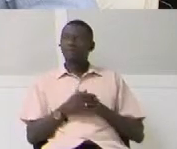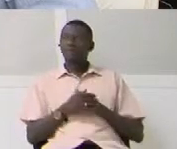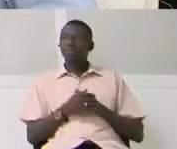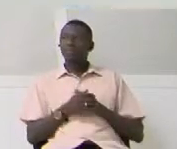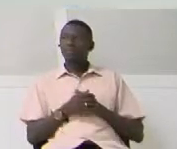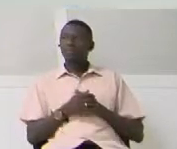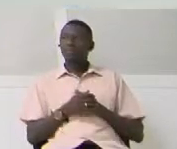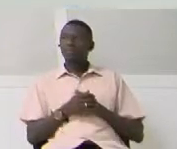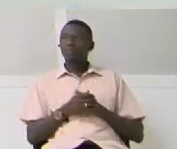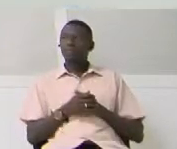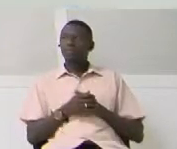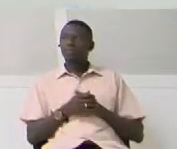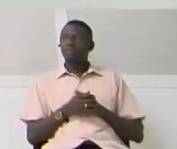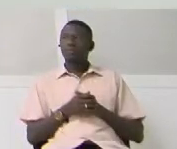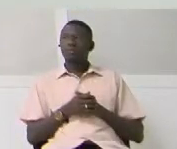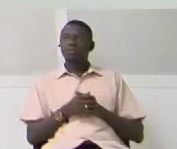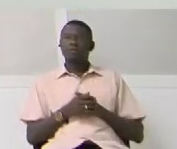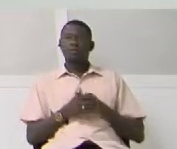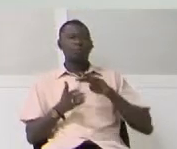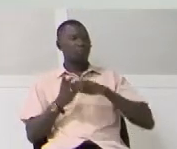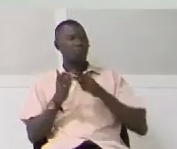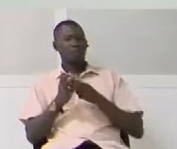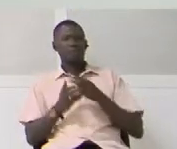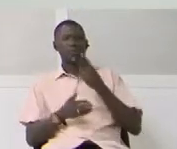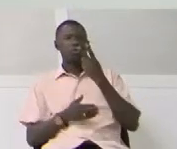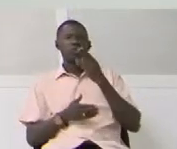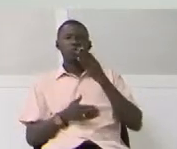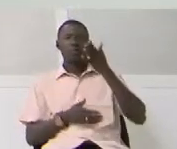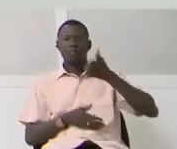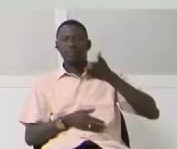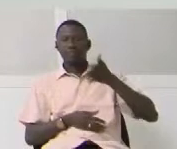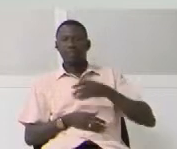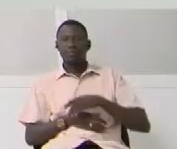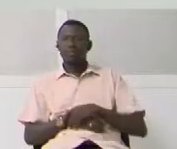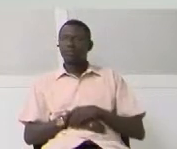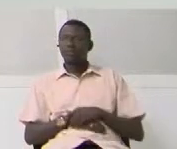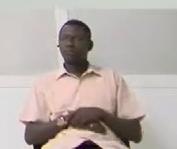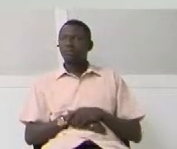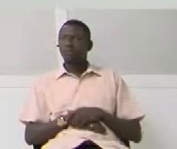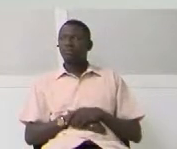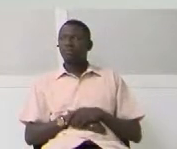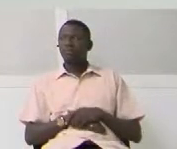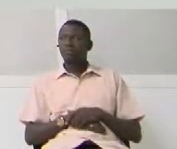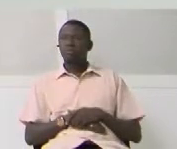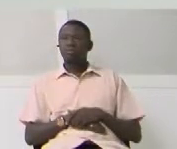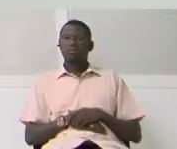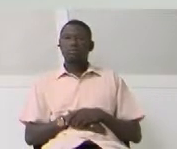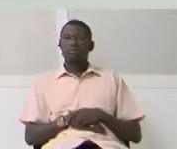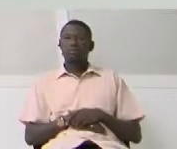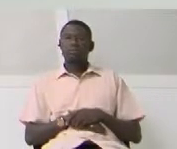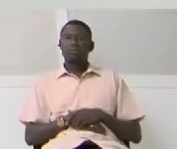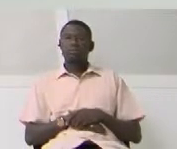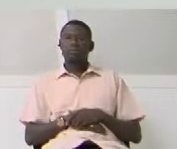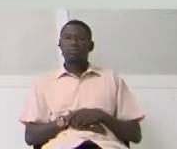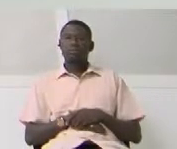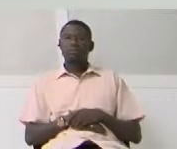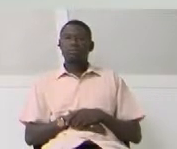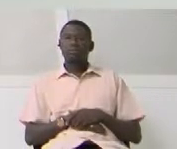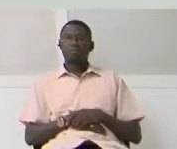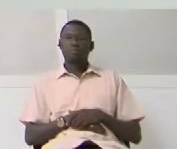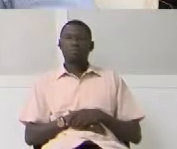2:30. Perhaps maybe 2:15, Mr. Chair. Otherwise, would be too long. Yes.